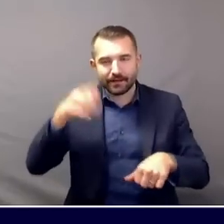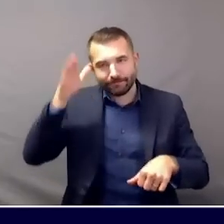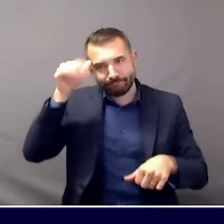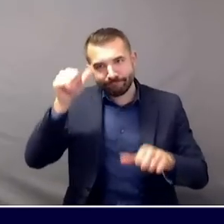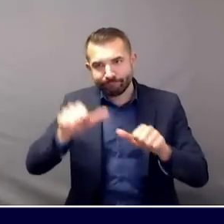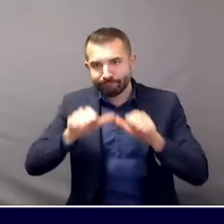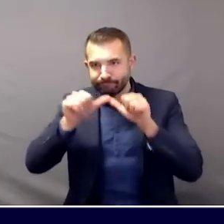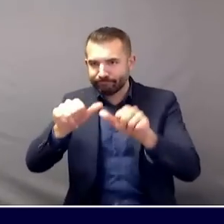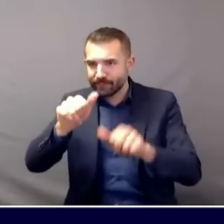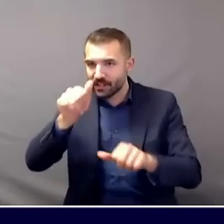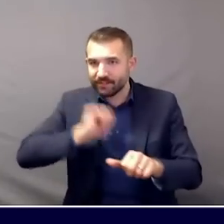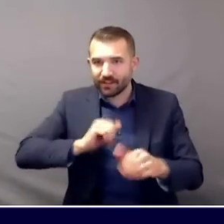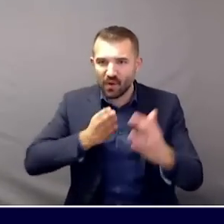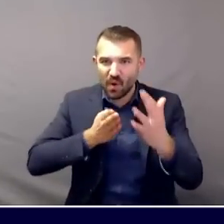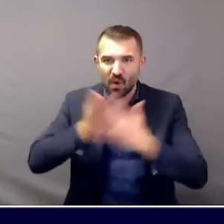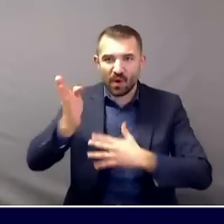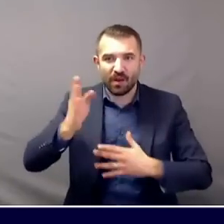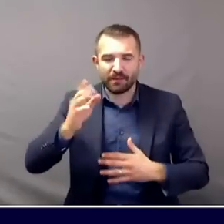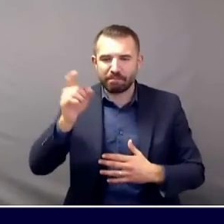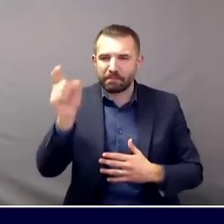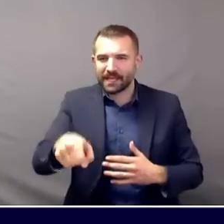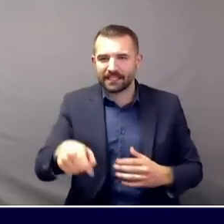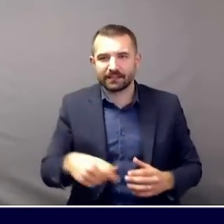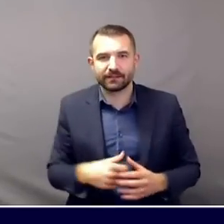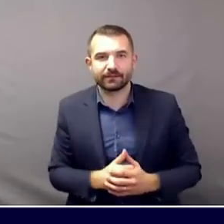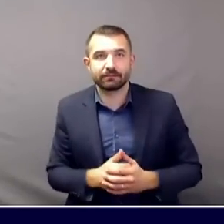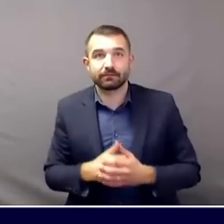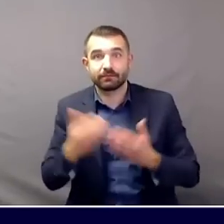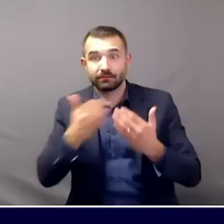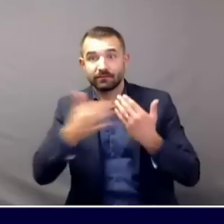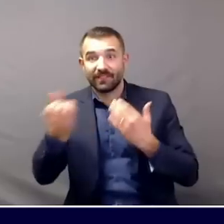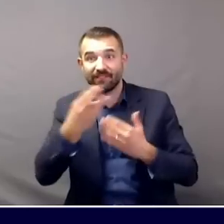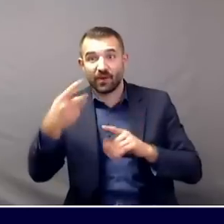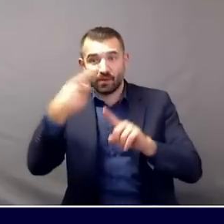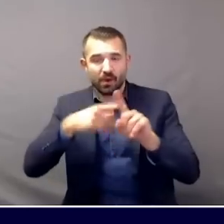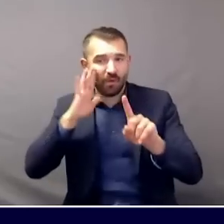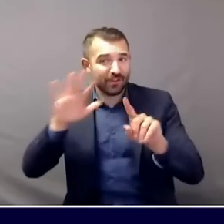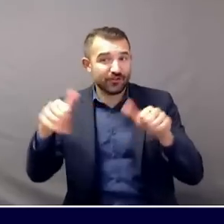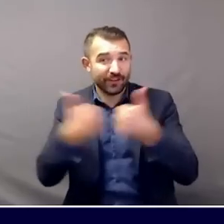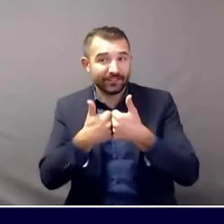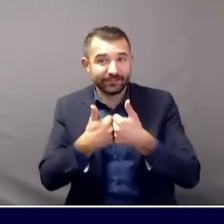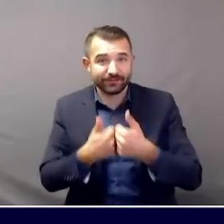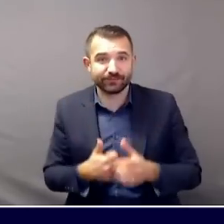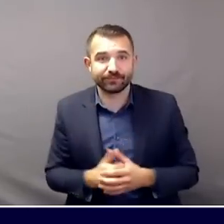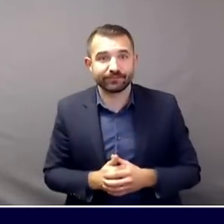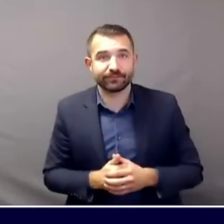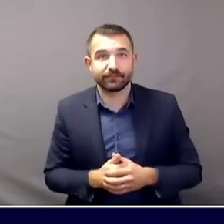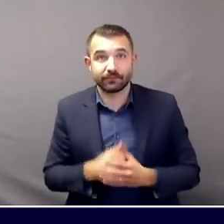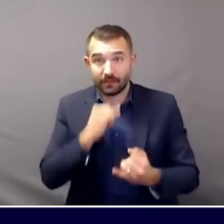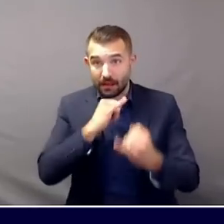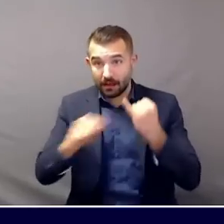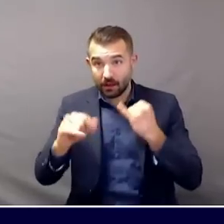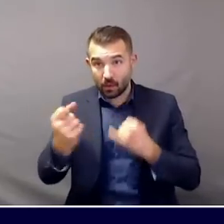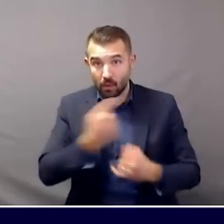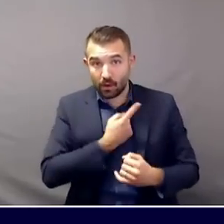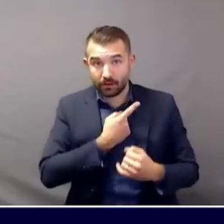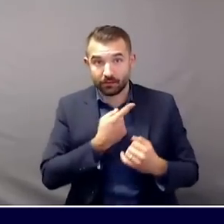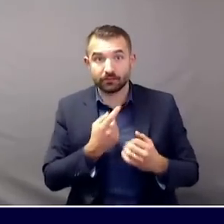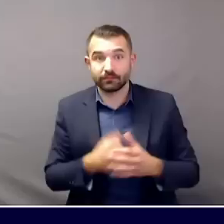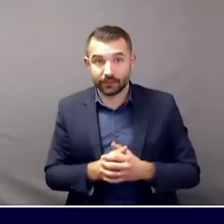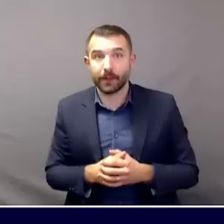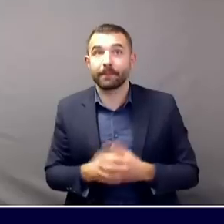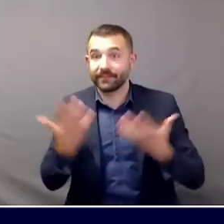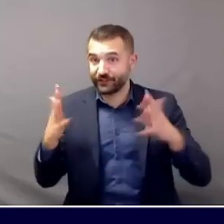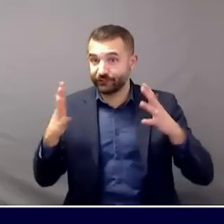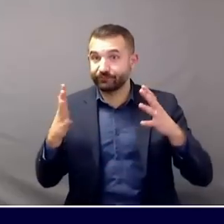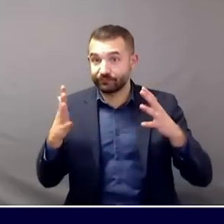going to be a tough sledding for the next few months. And that was the last question, or did we have, that was it? Well, That was